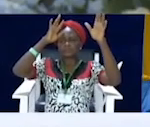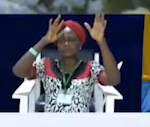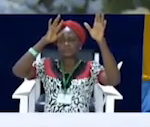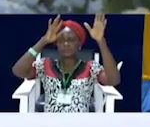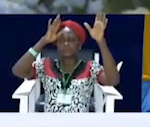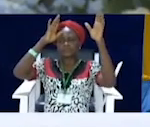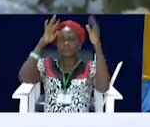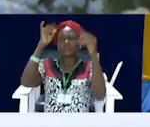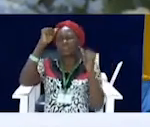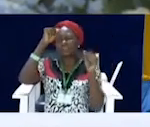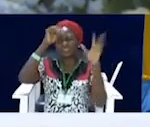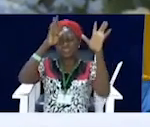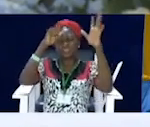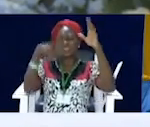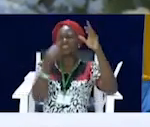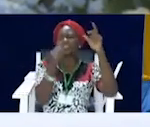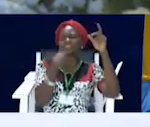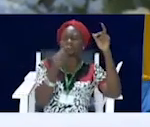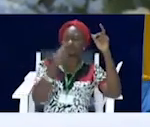And he said,